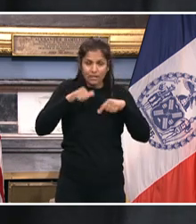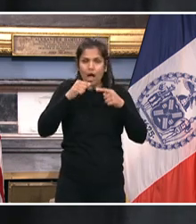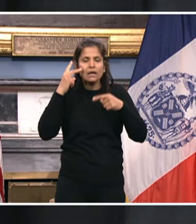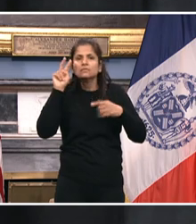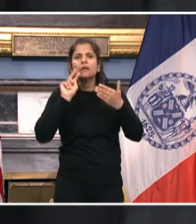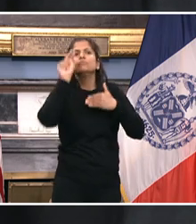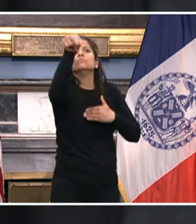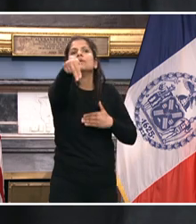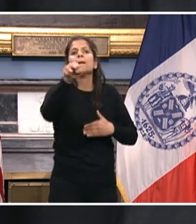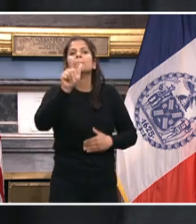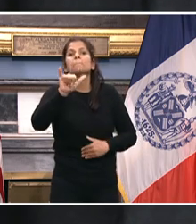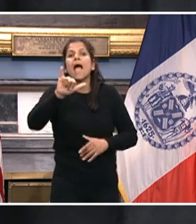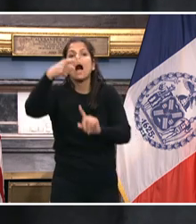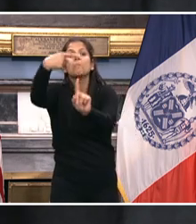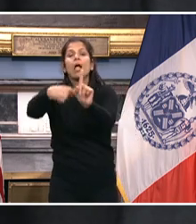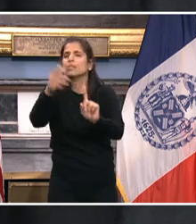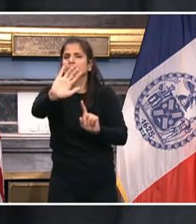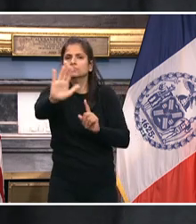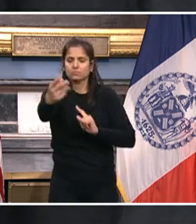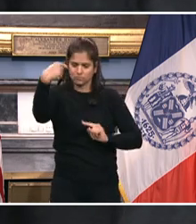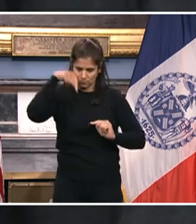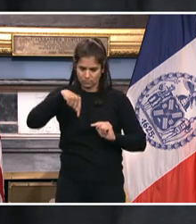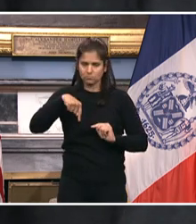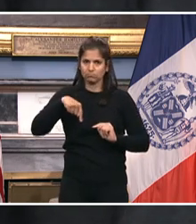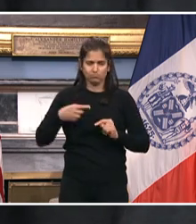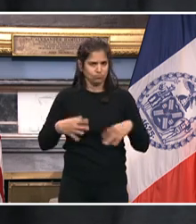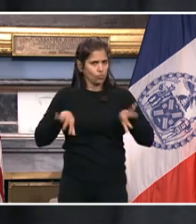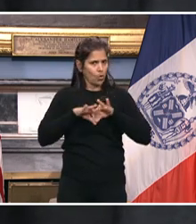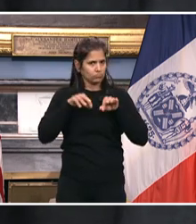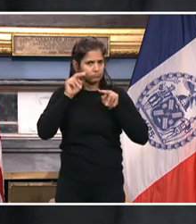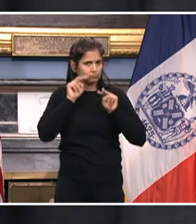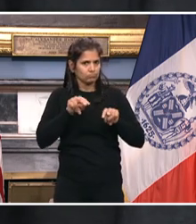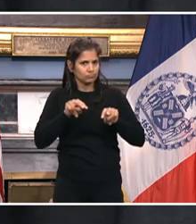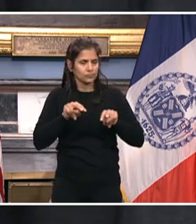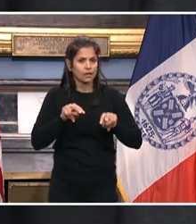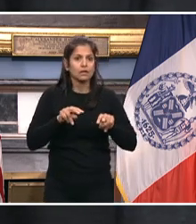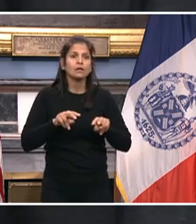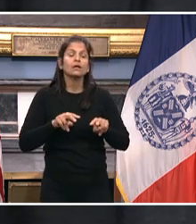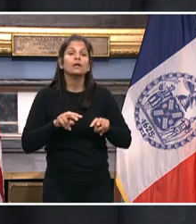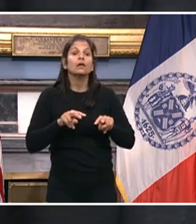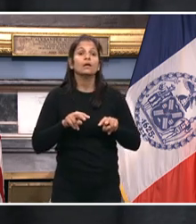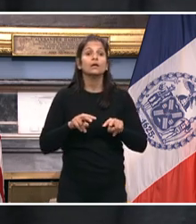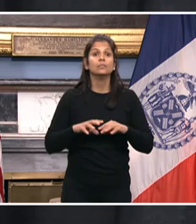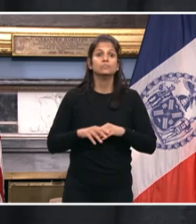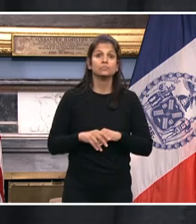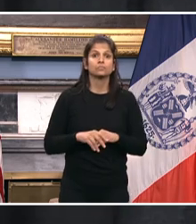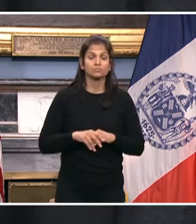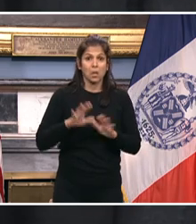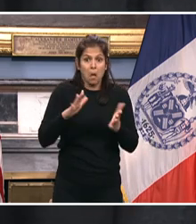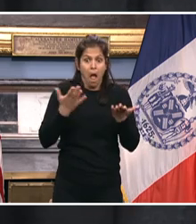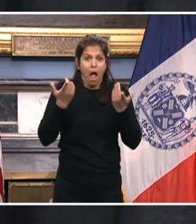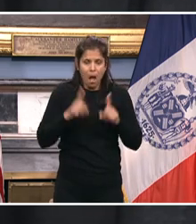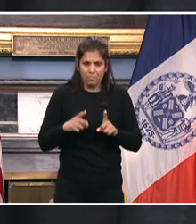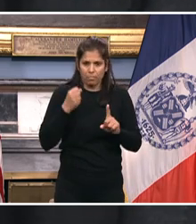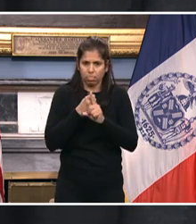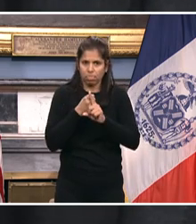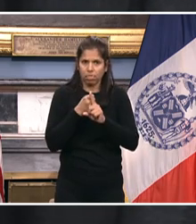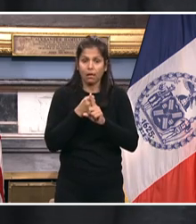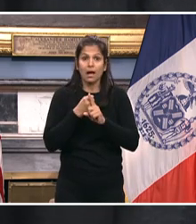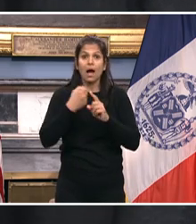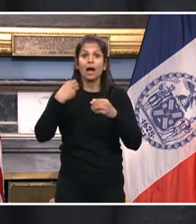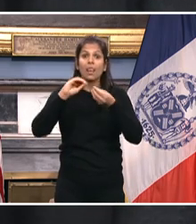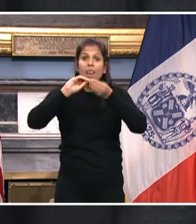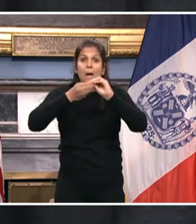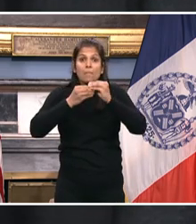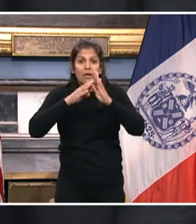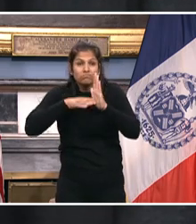needed lowered still doesn't mean we're not seeing new problems every day. We're just seeing fewer than we expected. So there's still